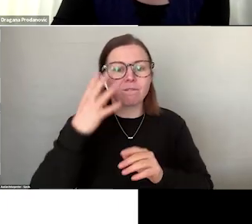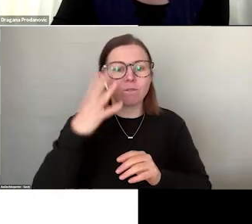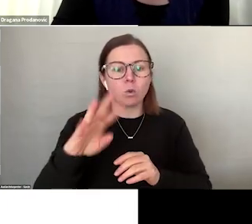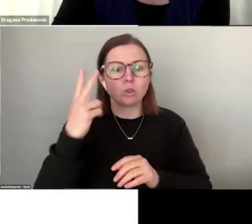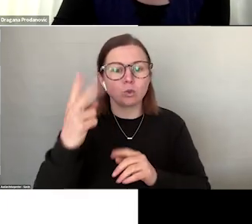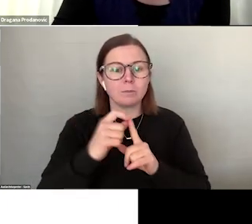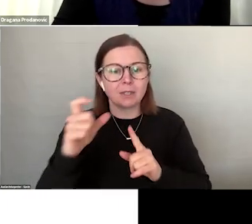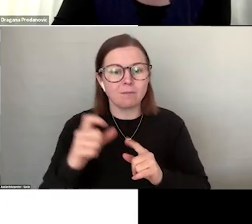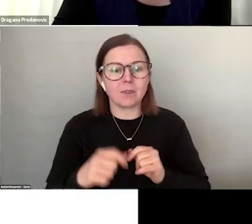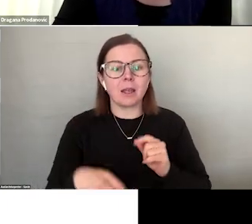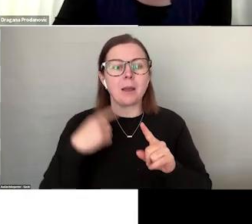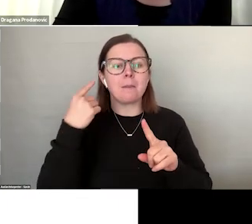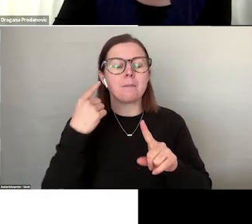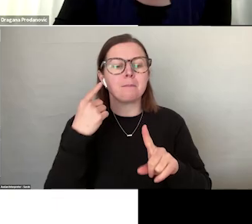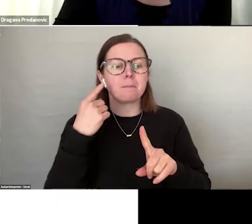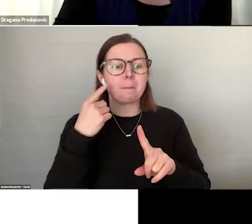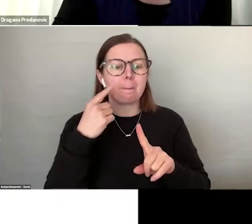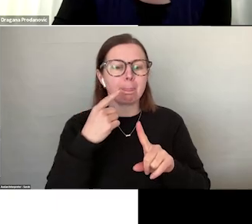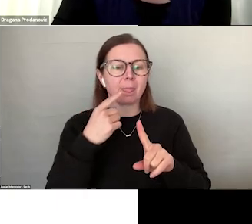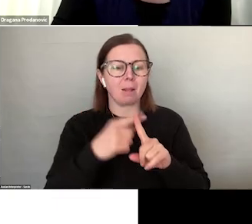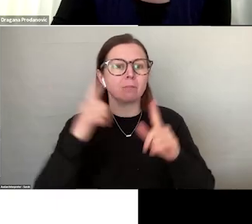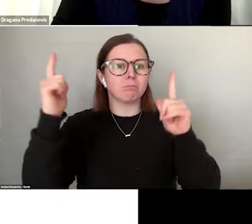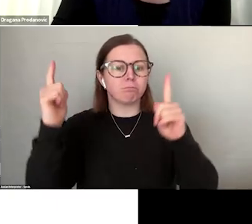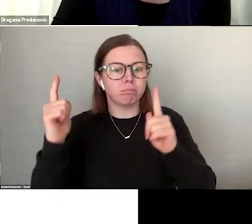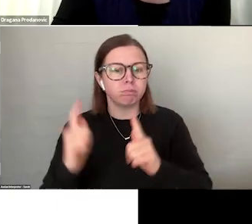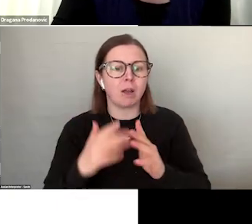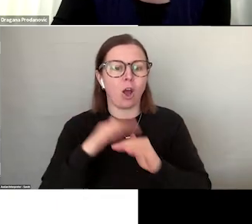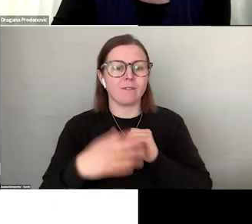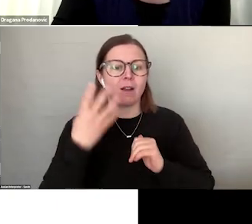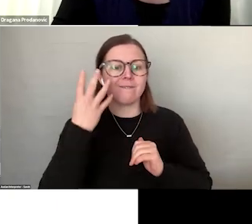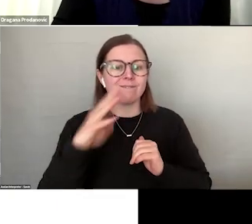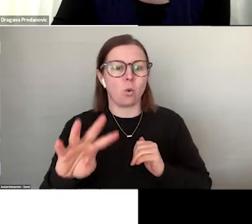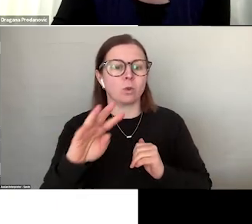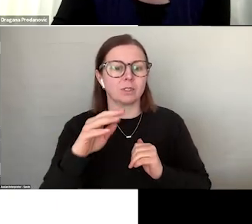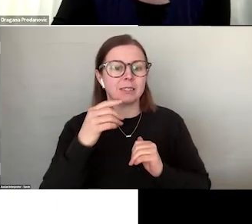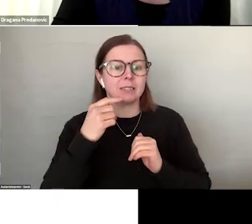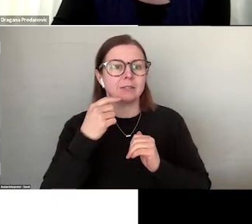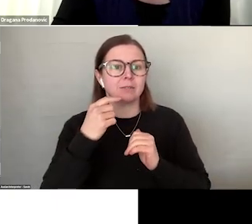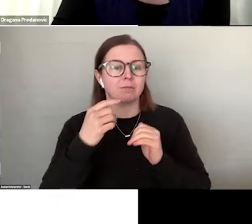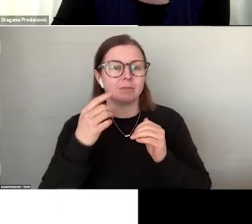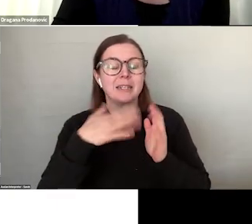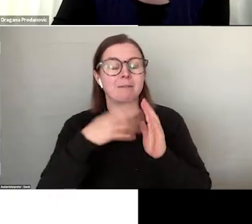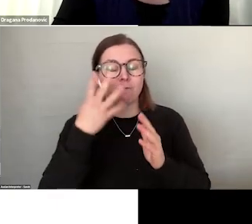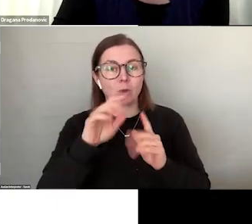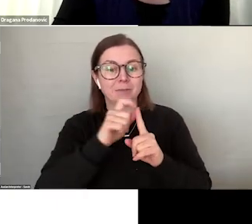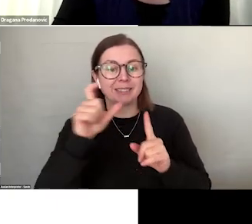about 40% in a 6-month period. There were some substantial cost savings that were found, and it was